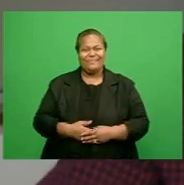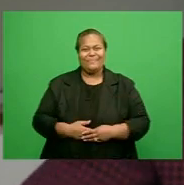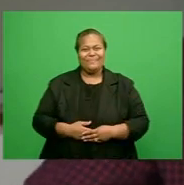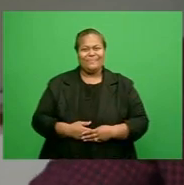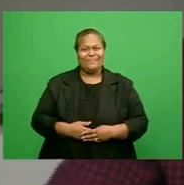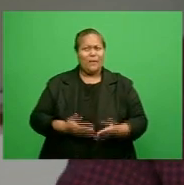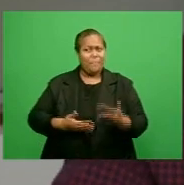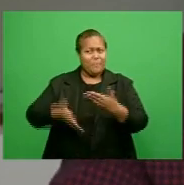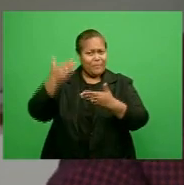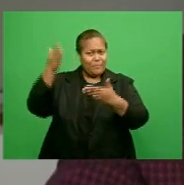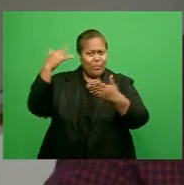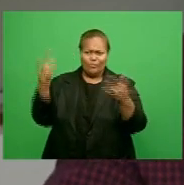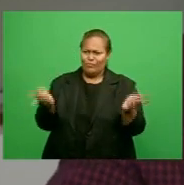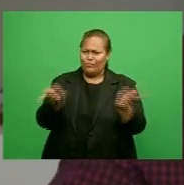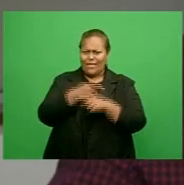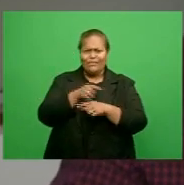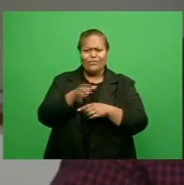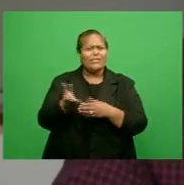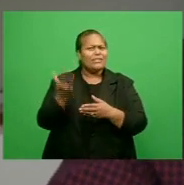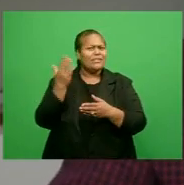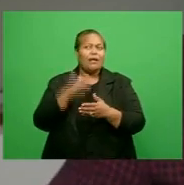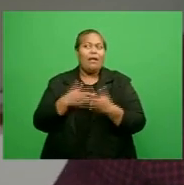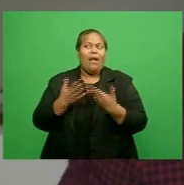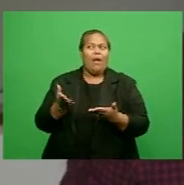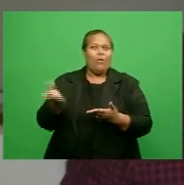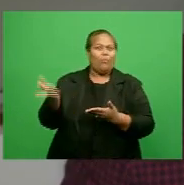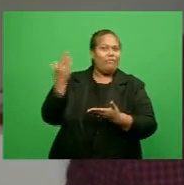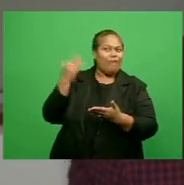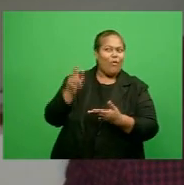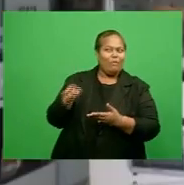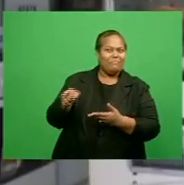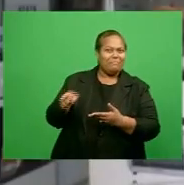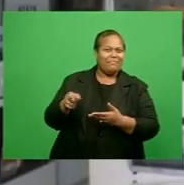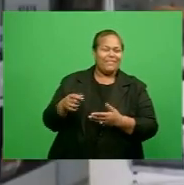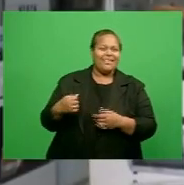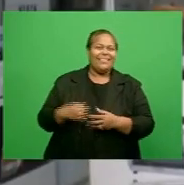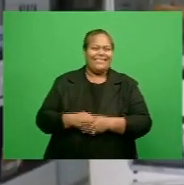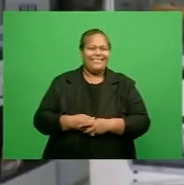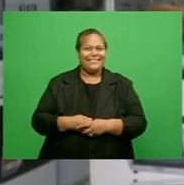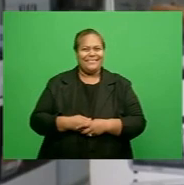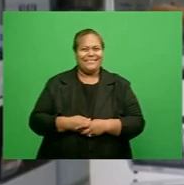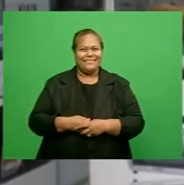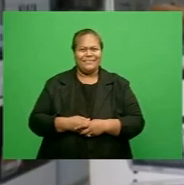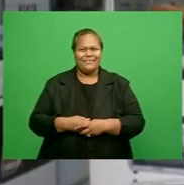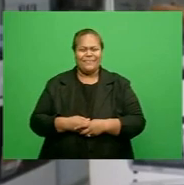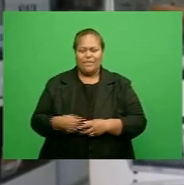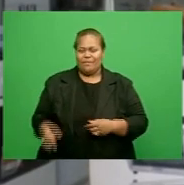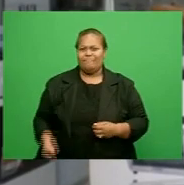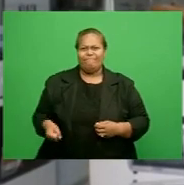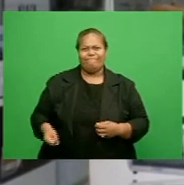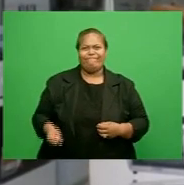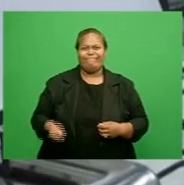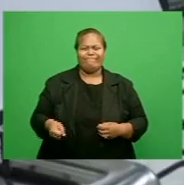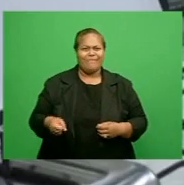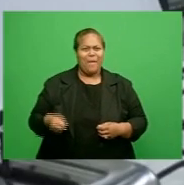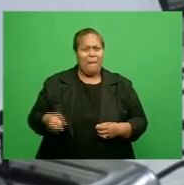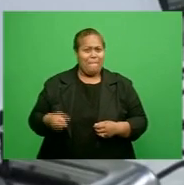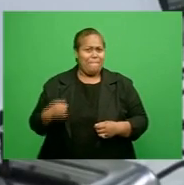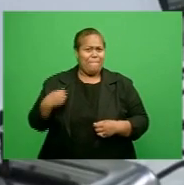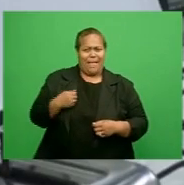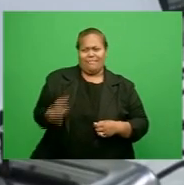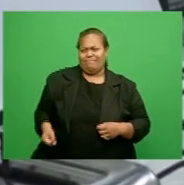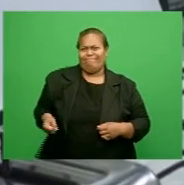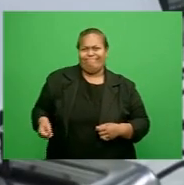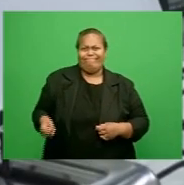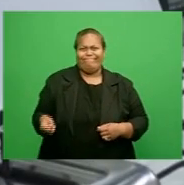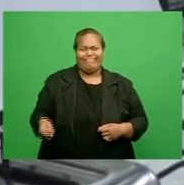from the past till now, like how he used to, carry bags and, walk on the street with, sampling